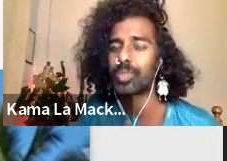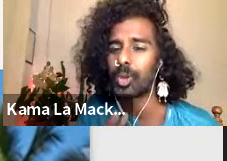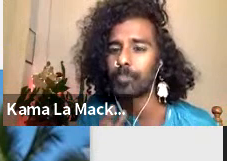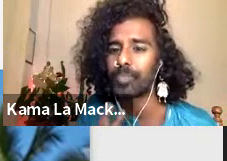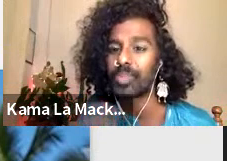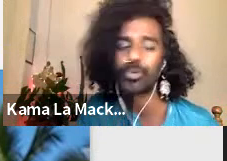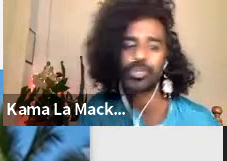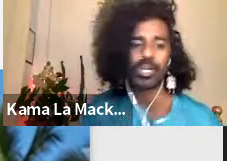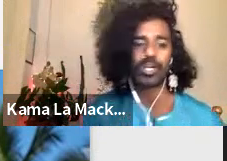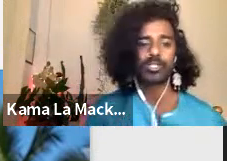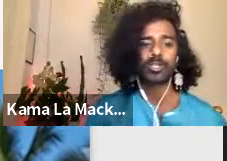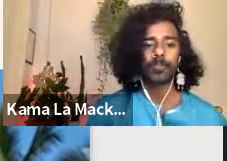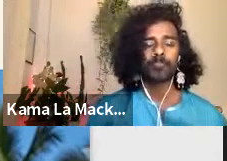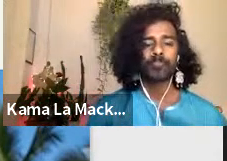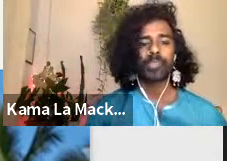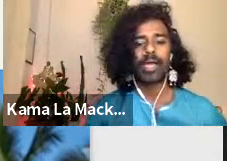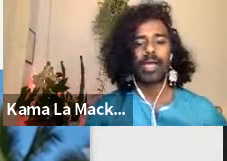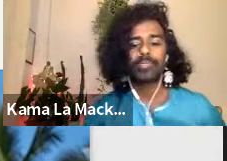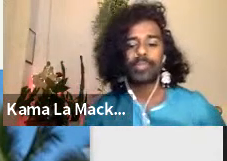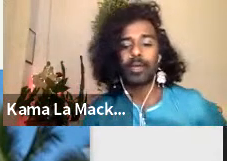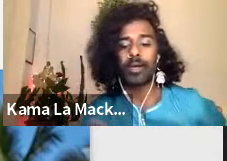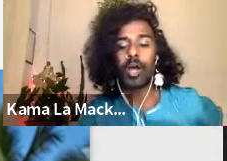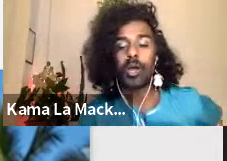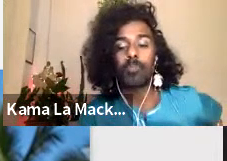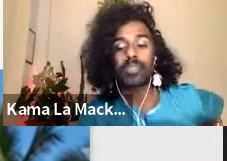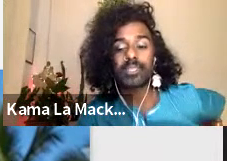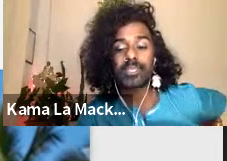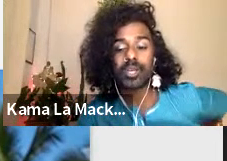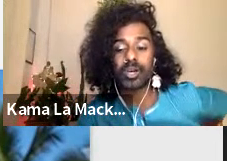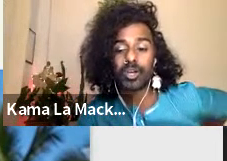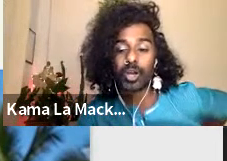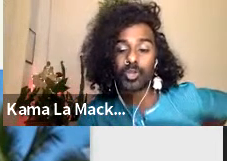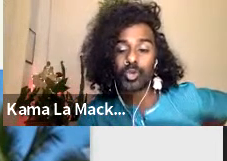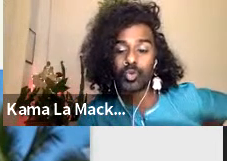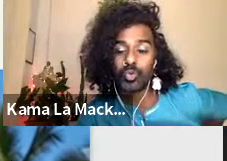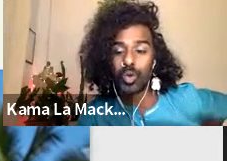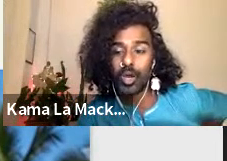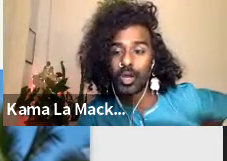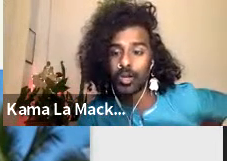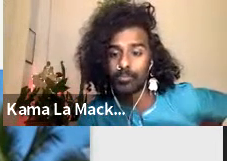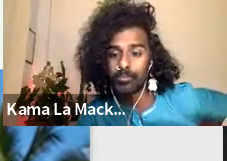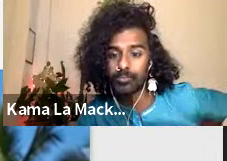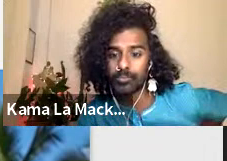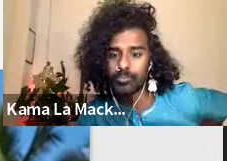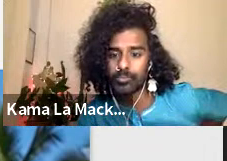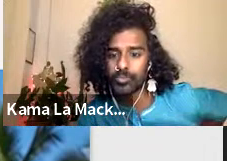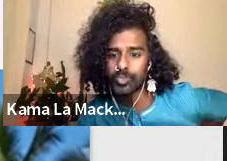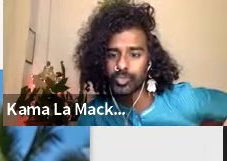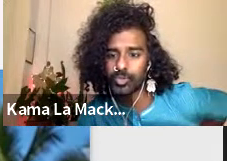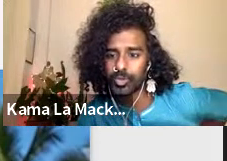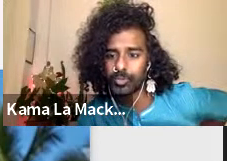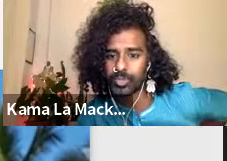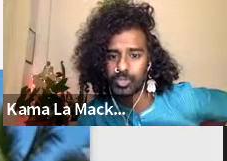Subjectivity in the Postcard. And this is a new,